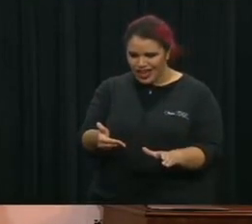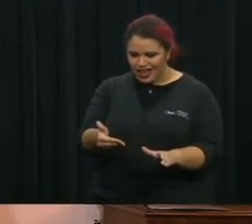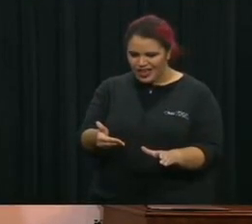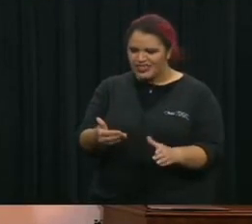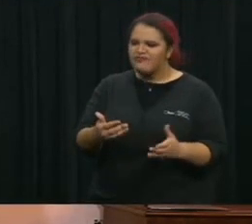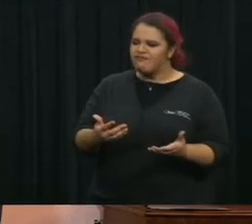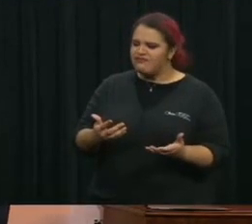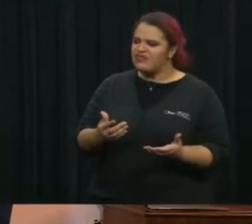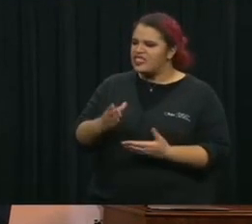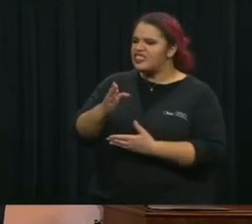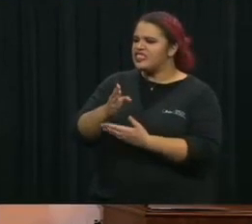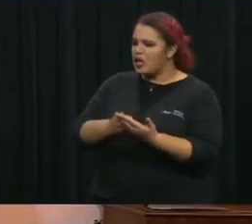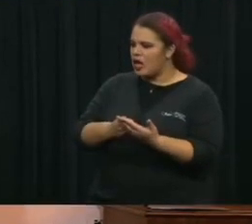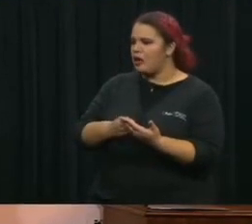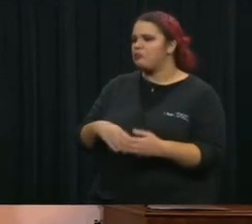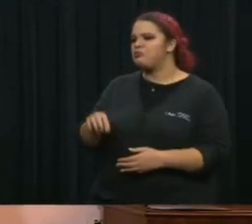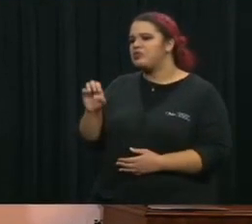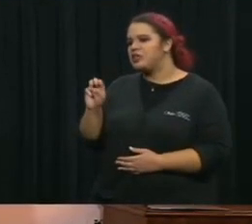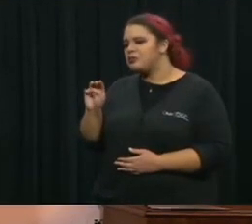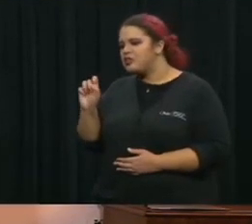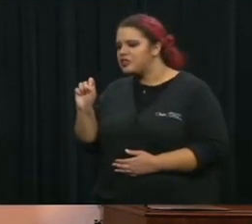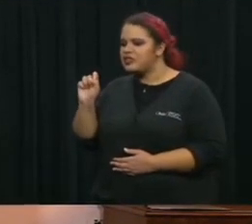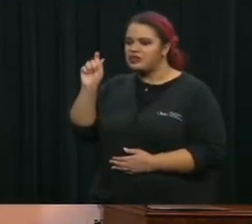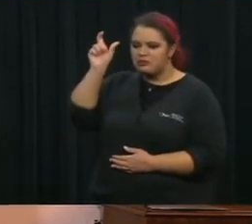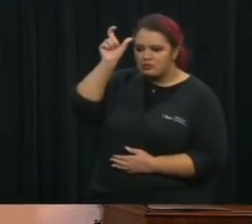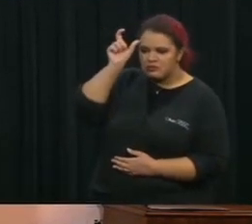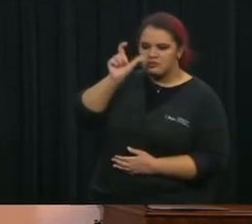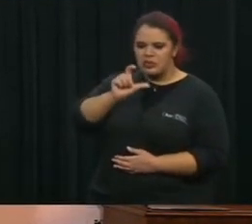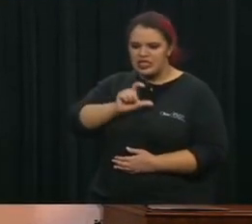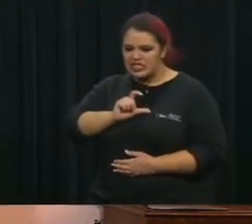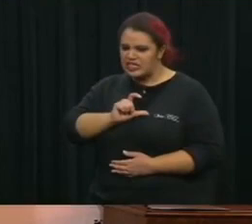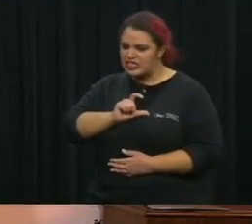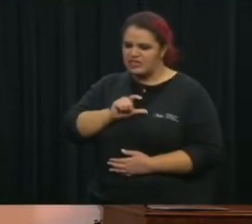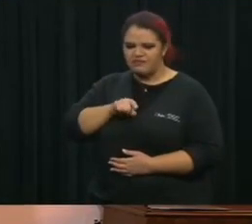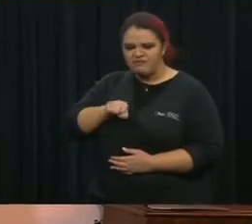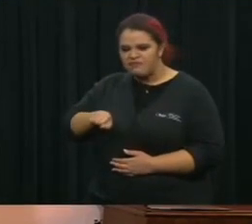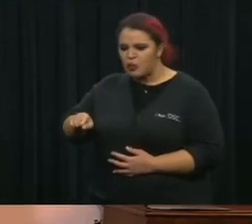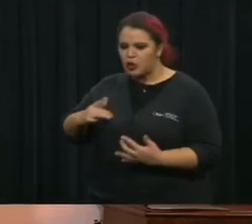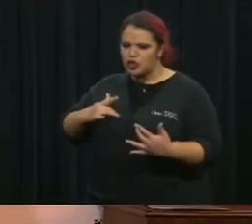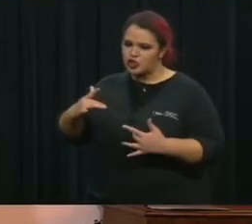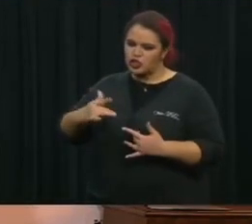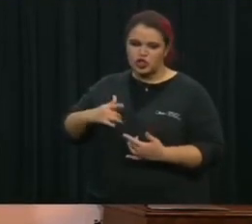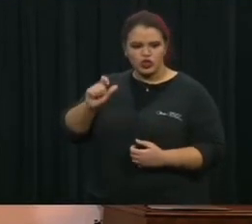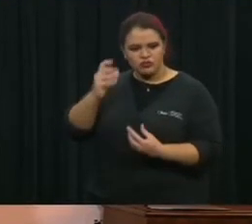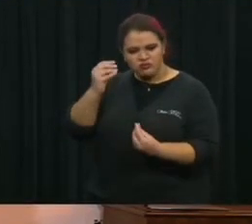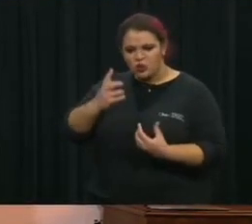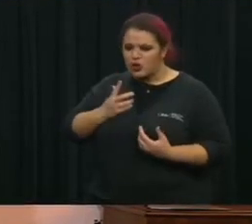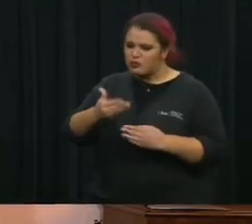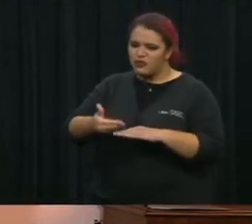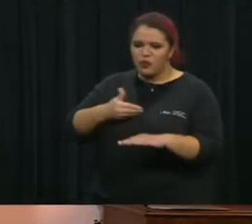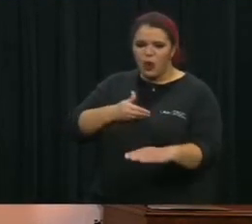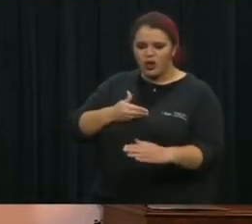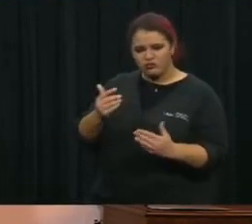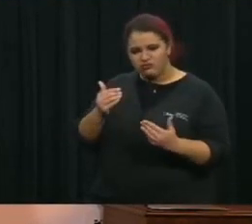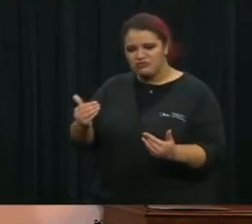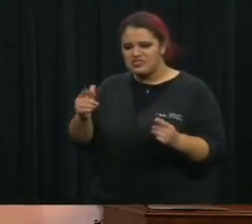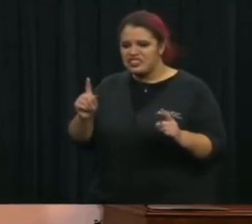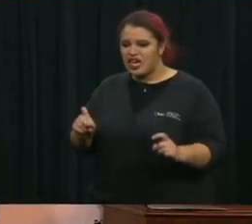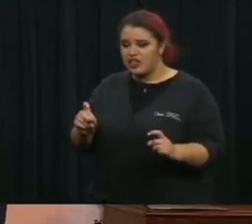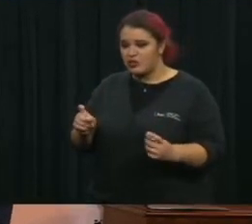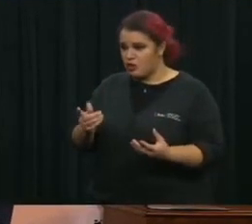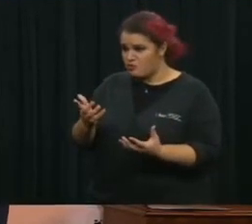from some first responders that were concerned that they did not hear sooner about this so that they could have been tested. Okay. We'll